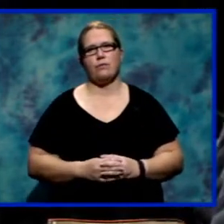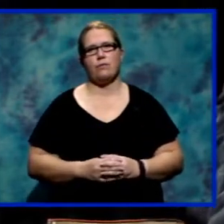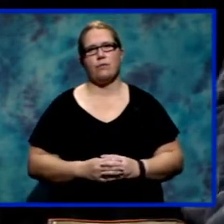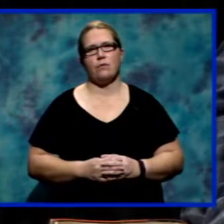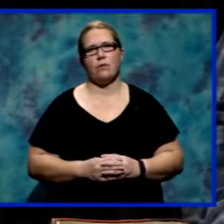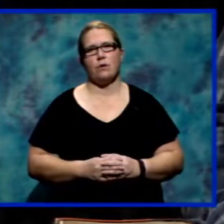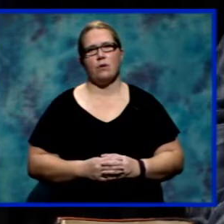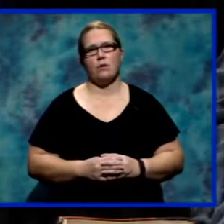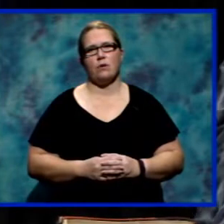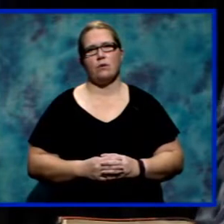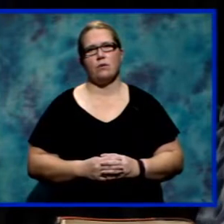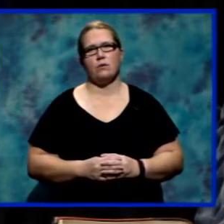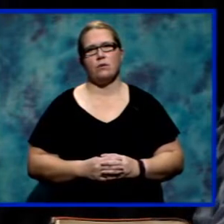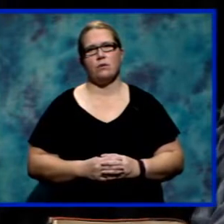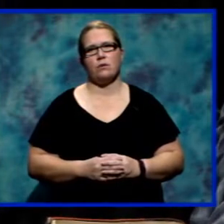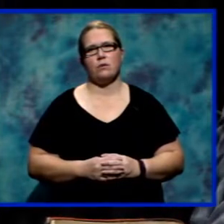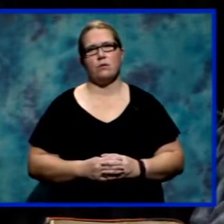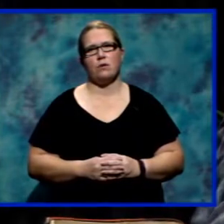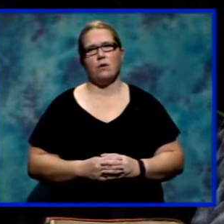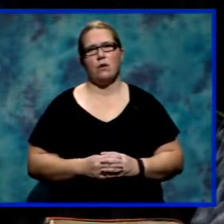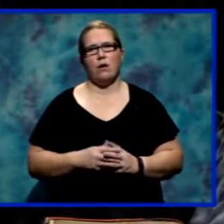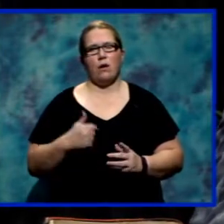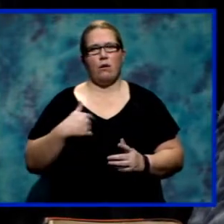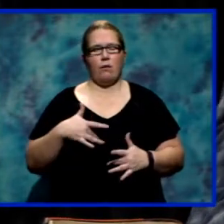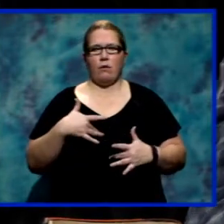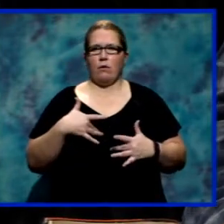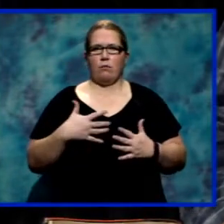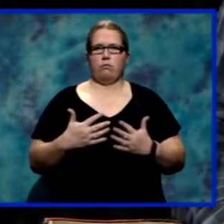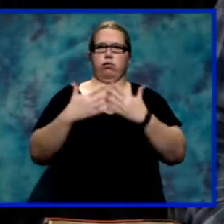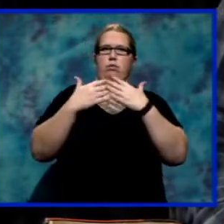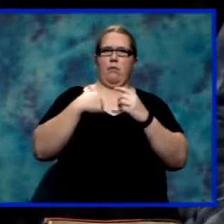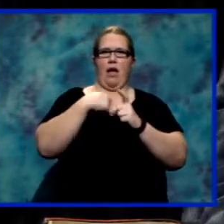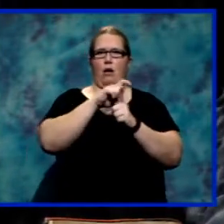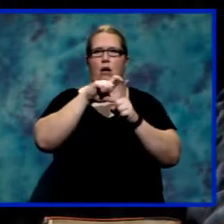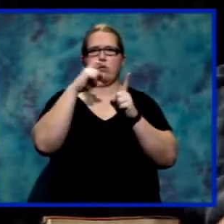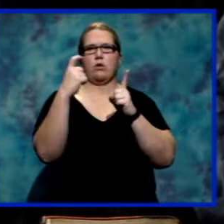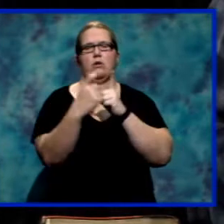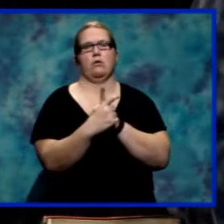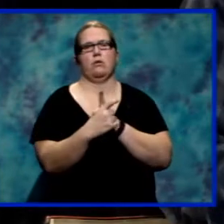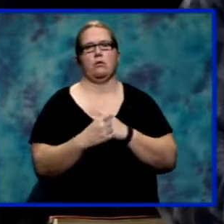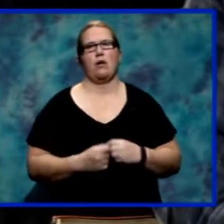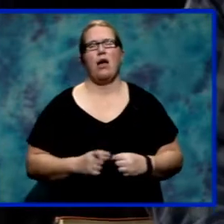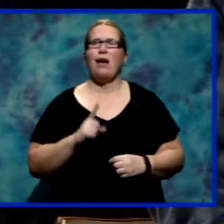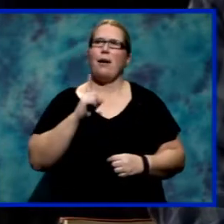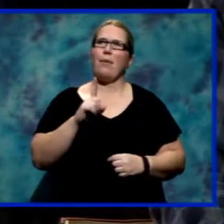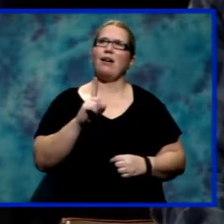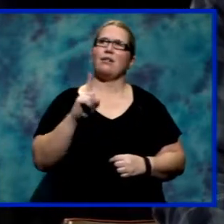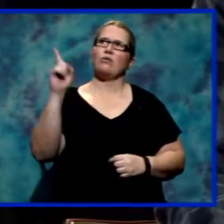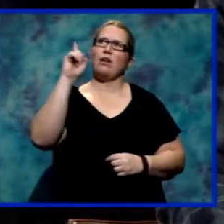by a secular culture. And yet today, Father, we